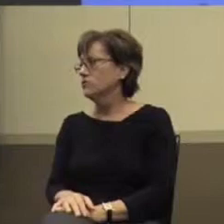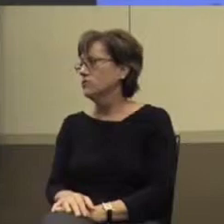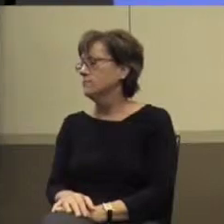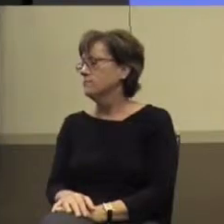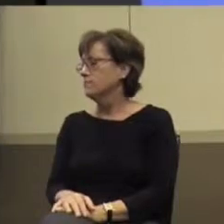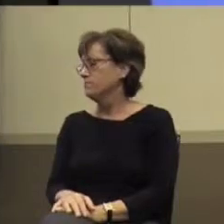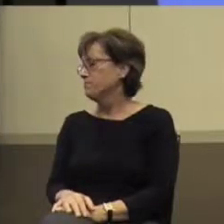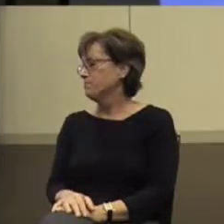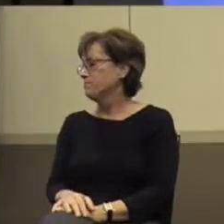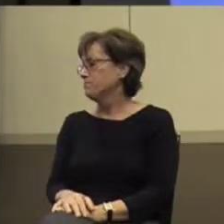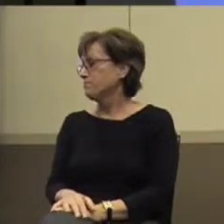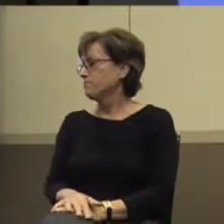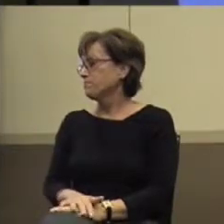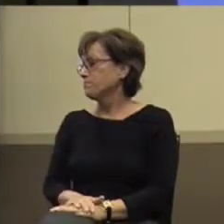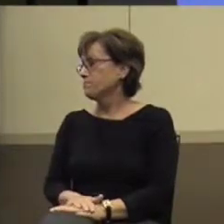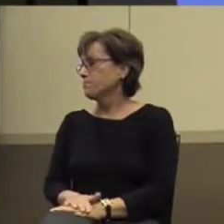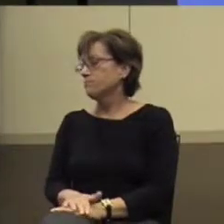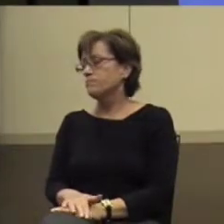Next.